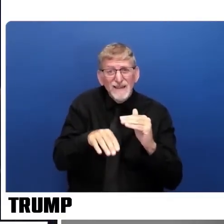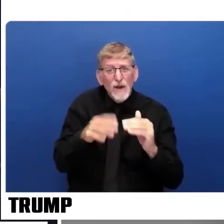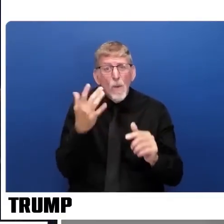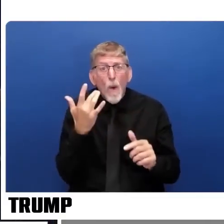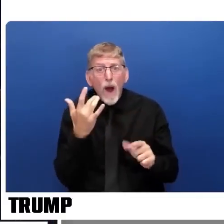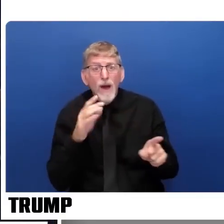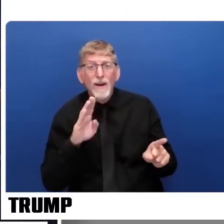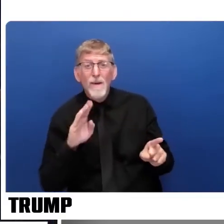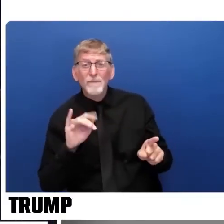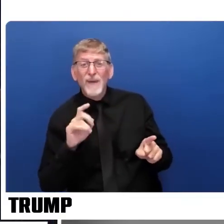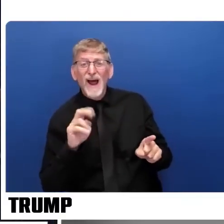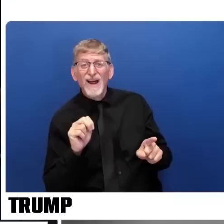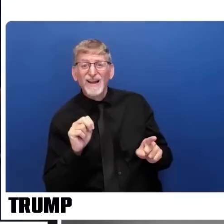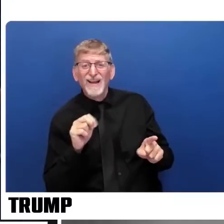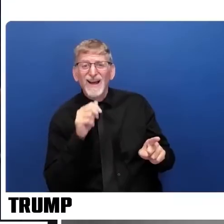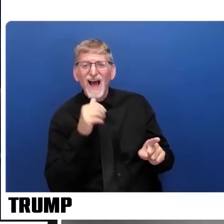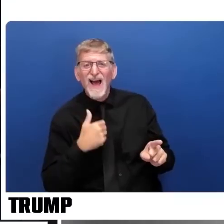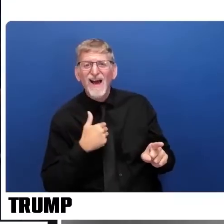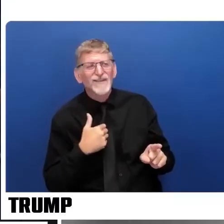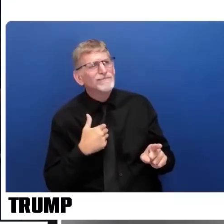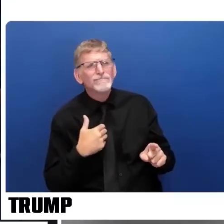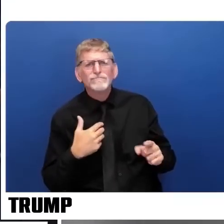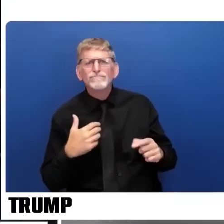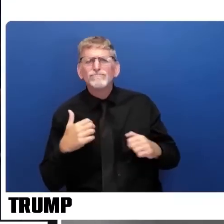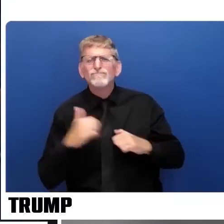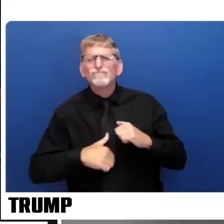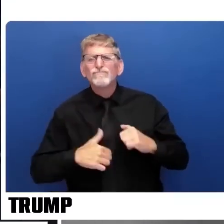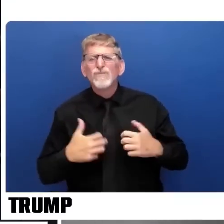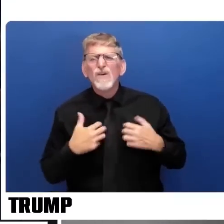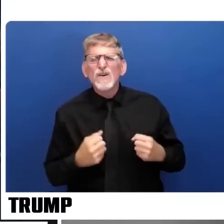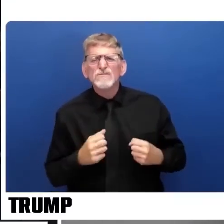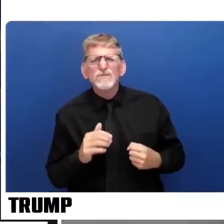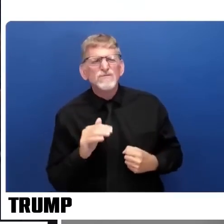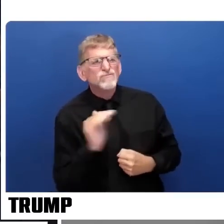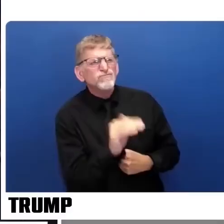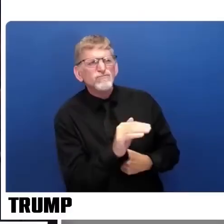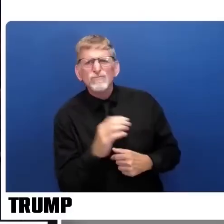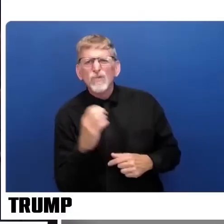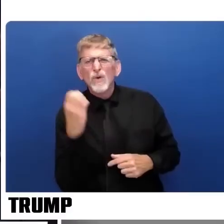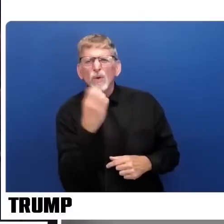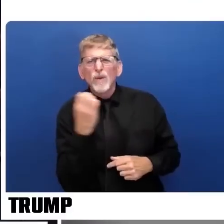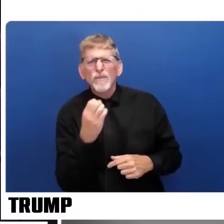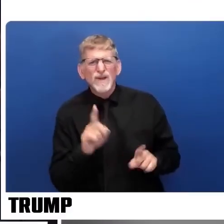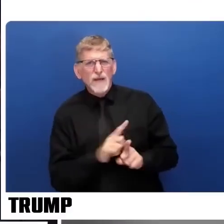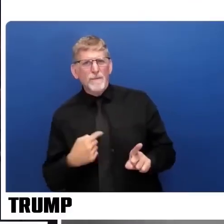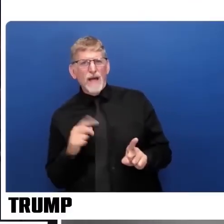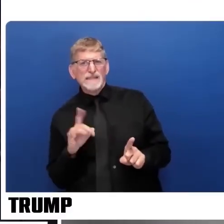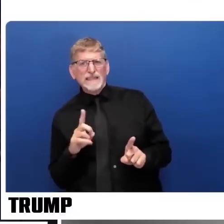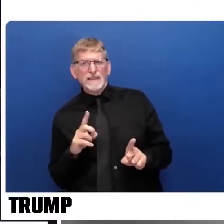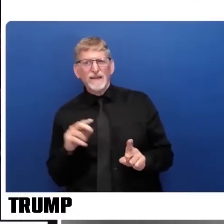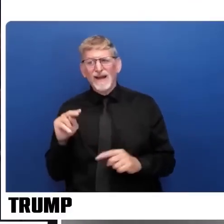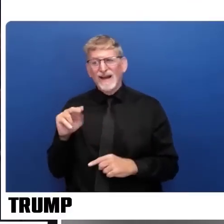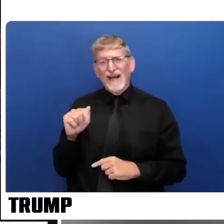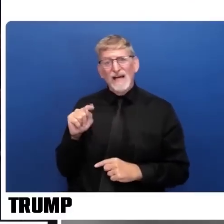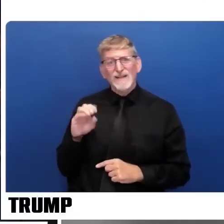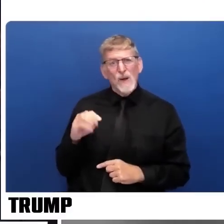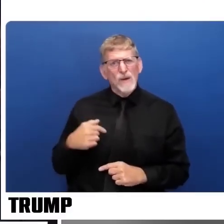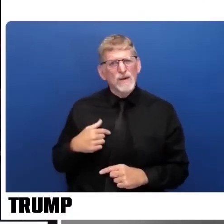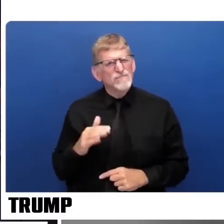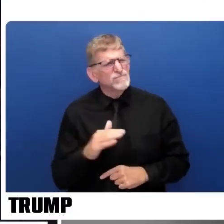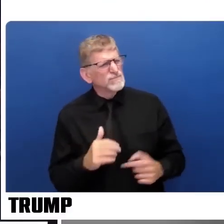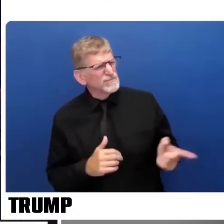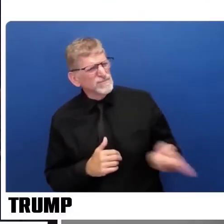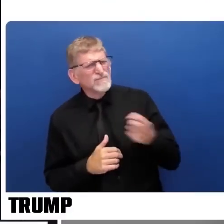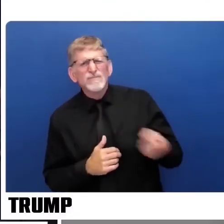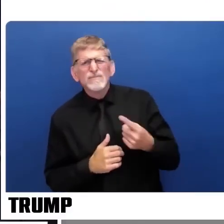to ask Europe like I did with NATO. They paid billions and billions, hundreds of billions of dollars when I said, either